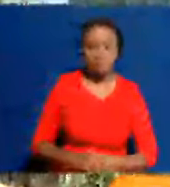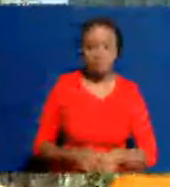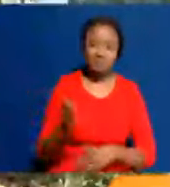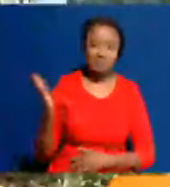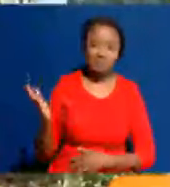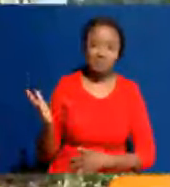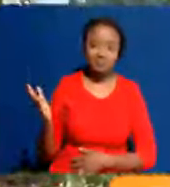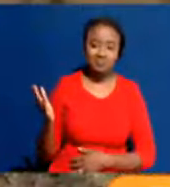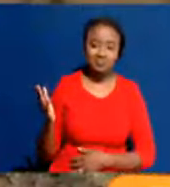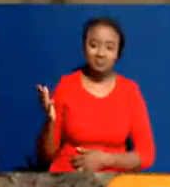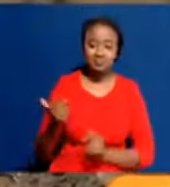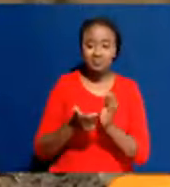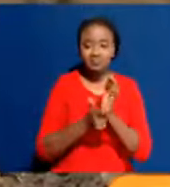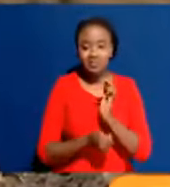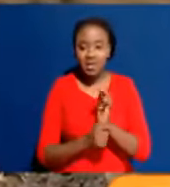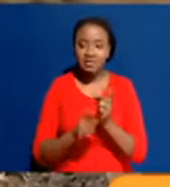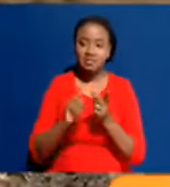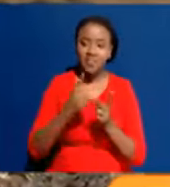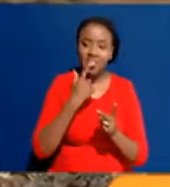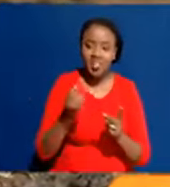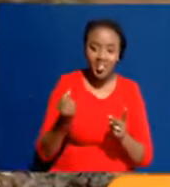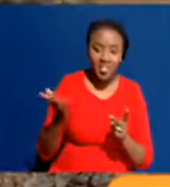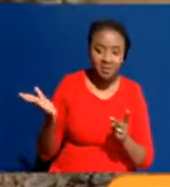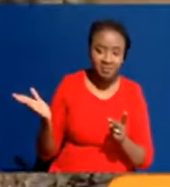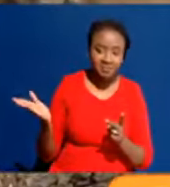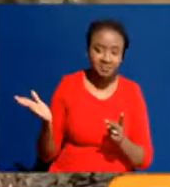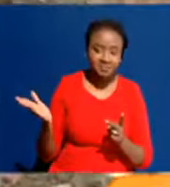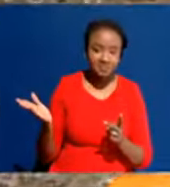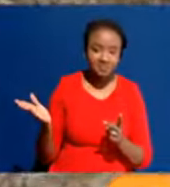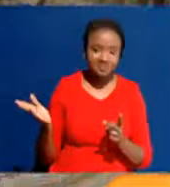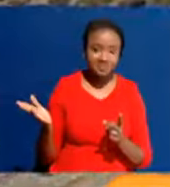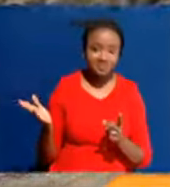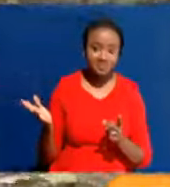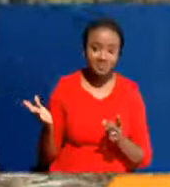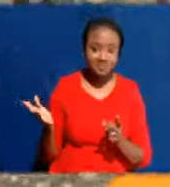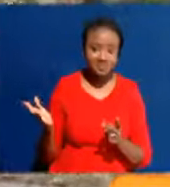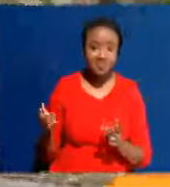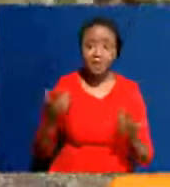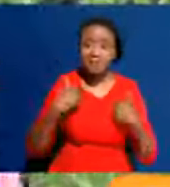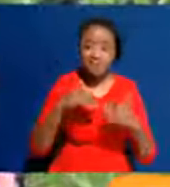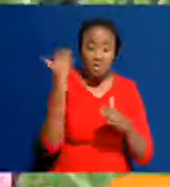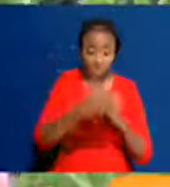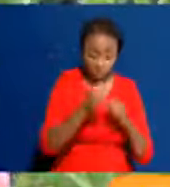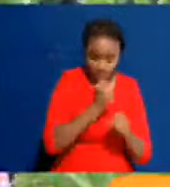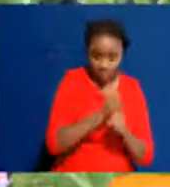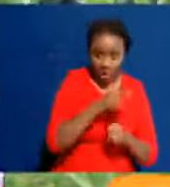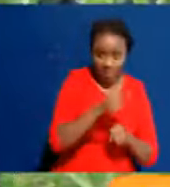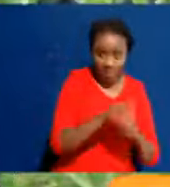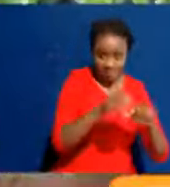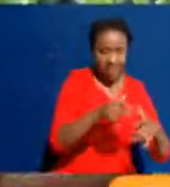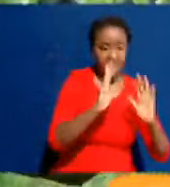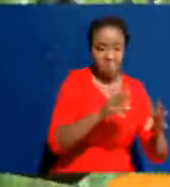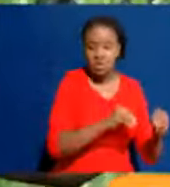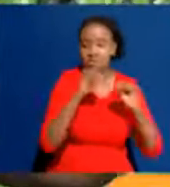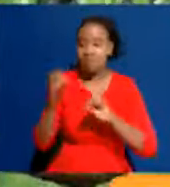the dire situation pressing residents of Limtidi village in Koru, Kisumu County. Nawacha kulima hapa, ni wachi ong'er. Na